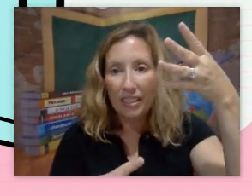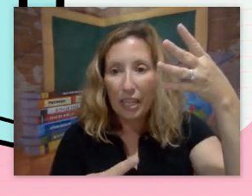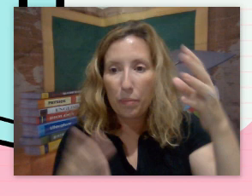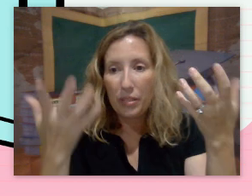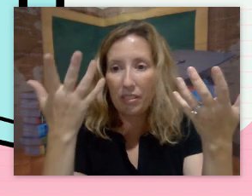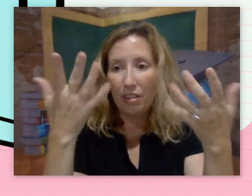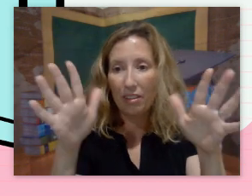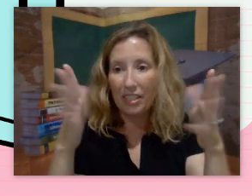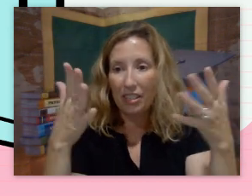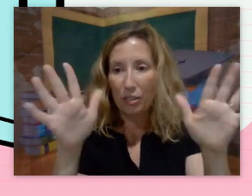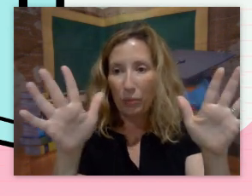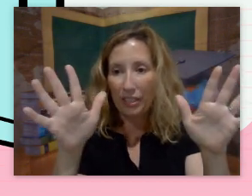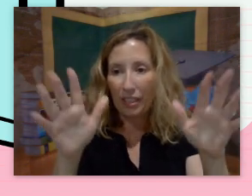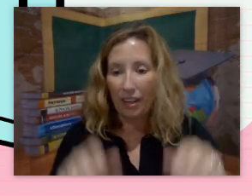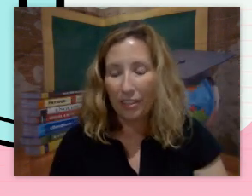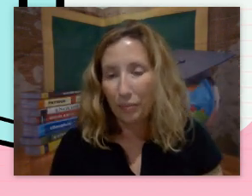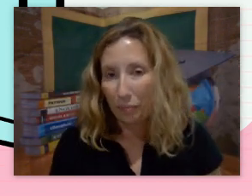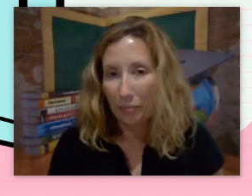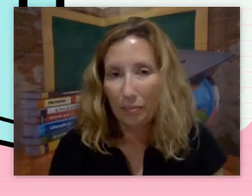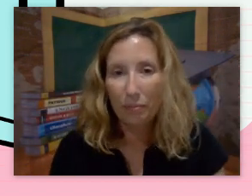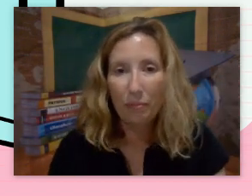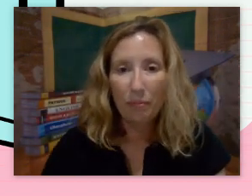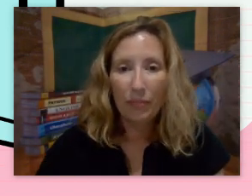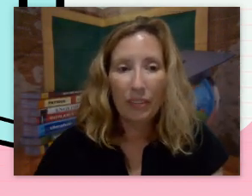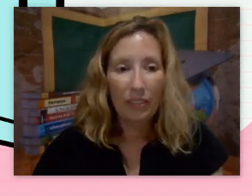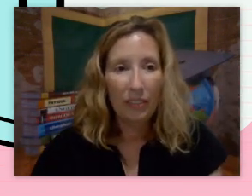those concepts are into this one sign.